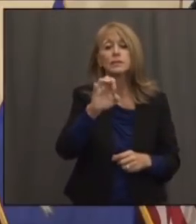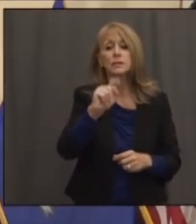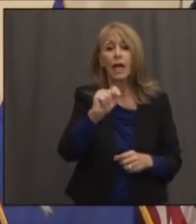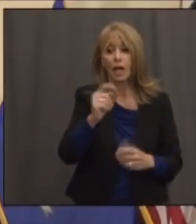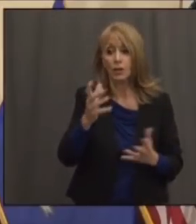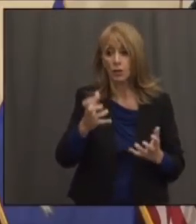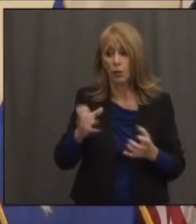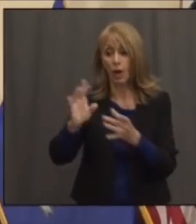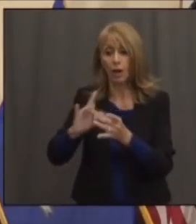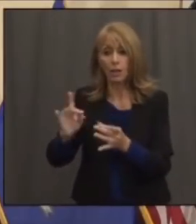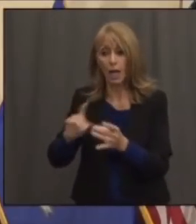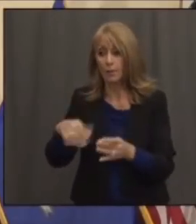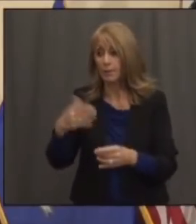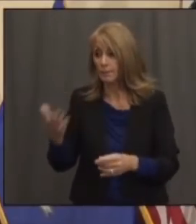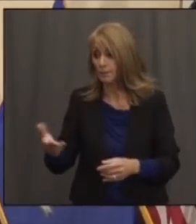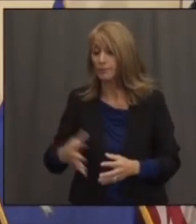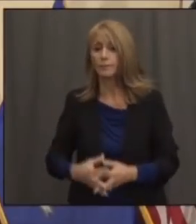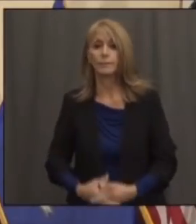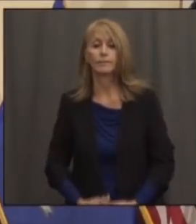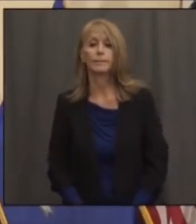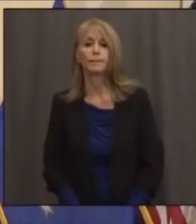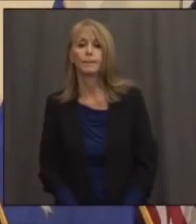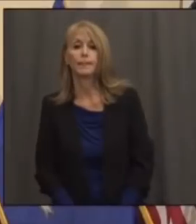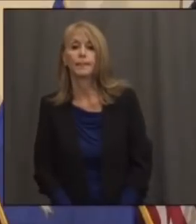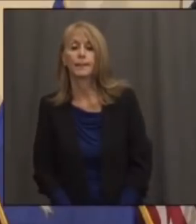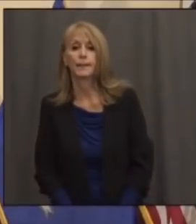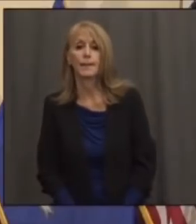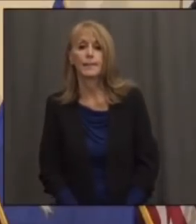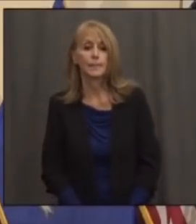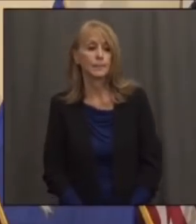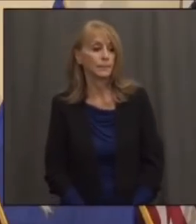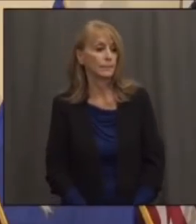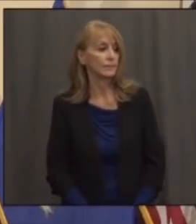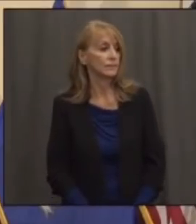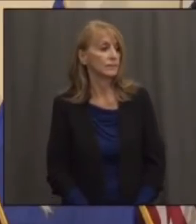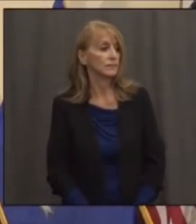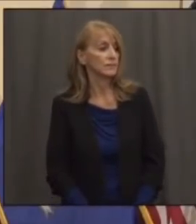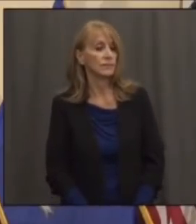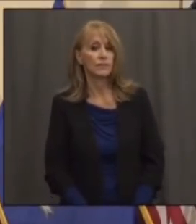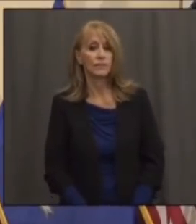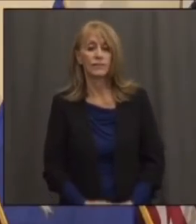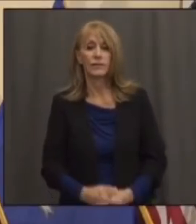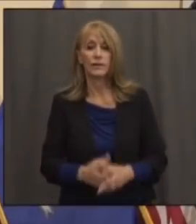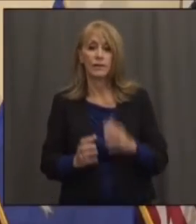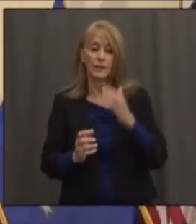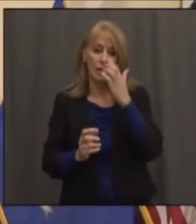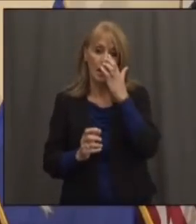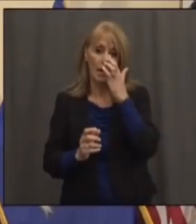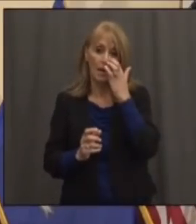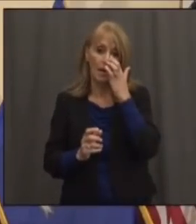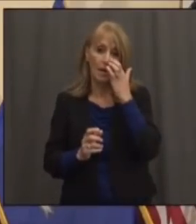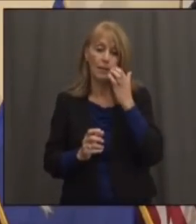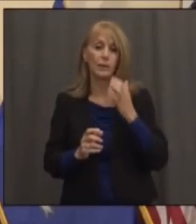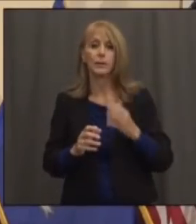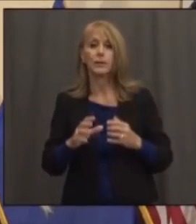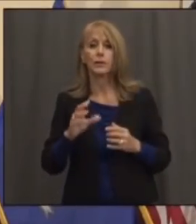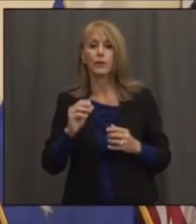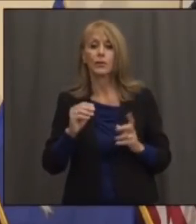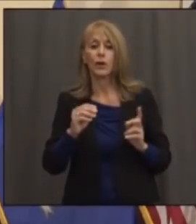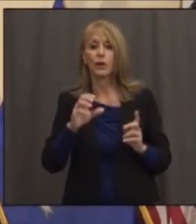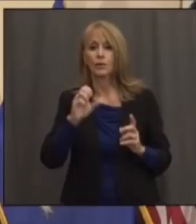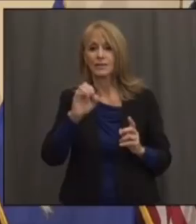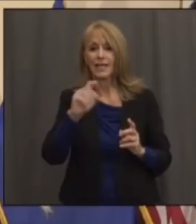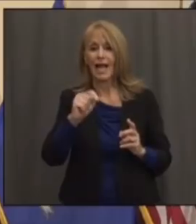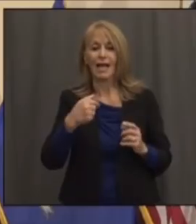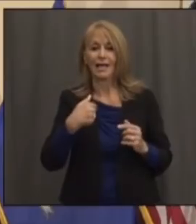Is he still Oh, I said I was going to let you have the last word on that,